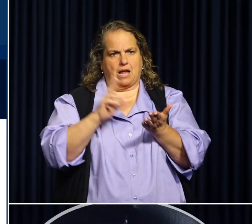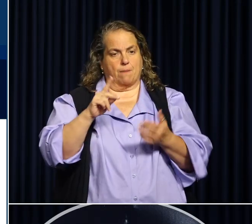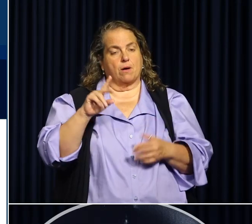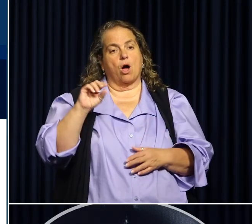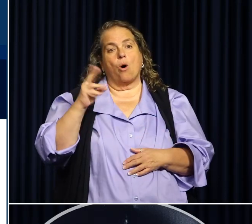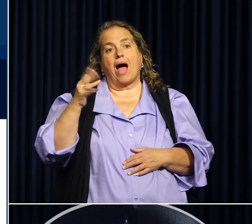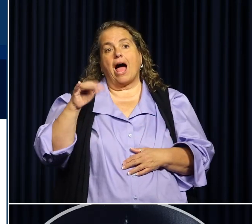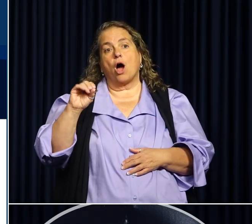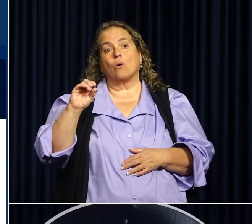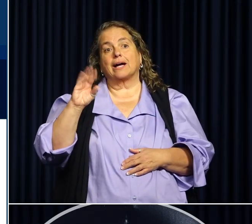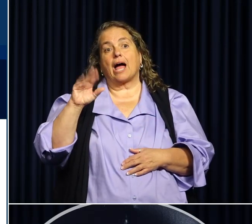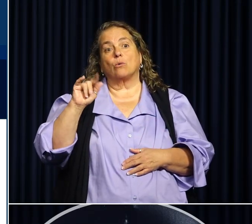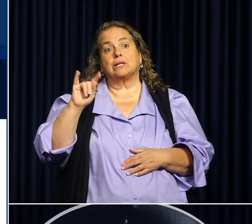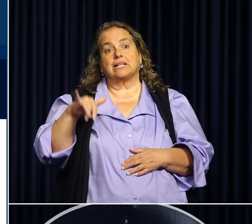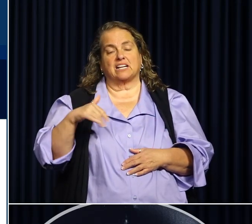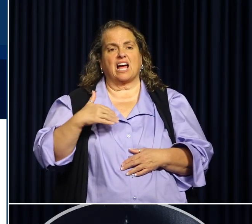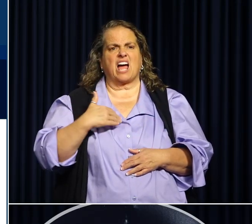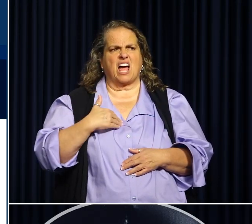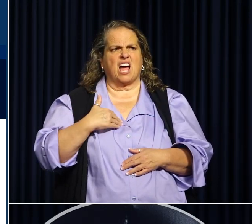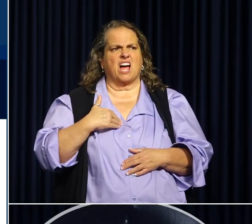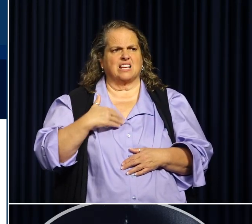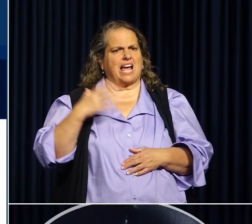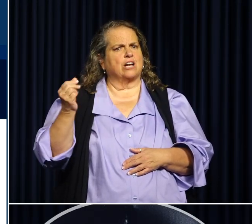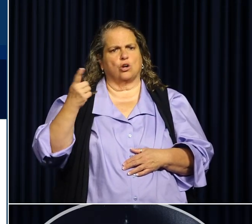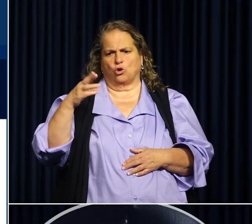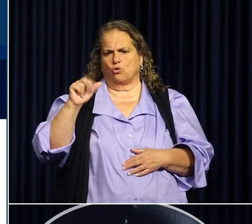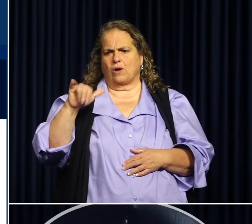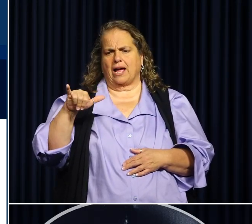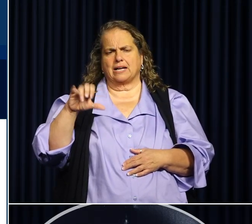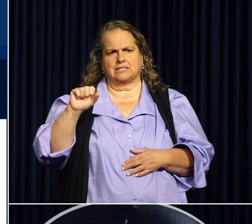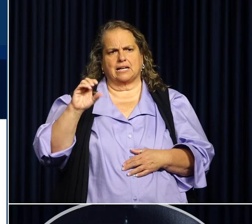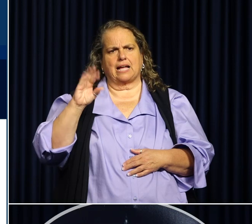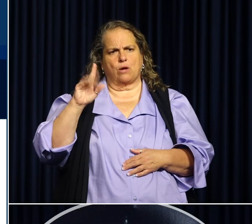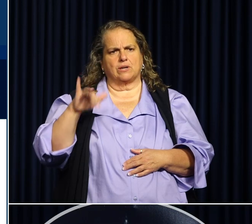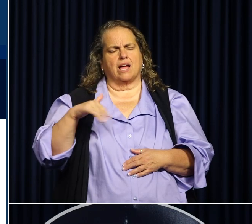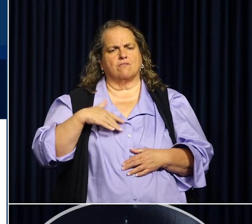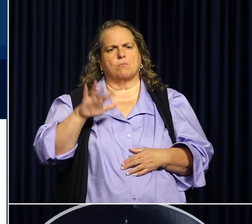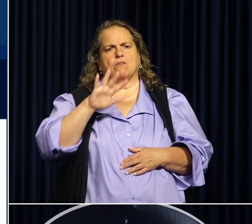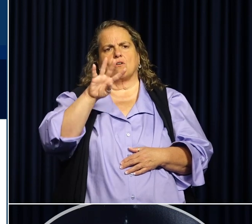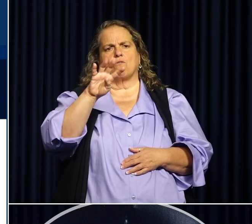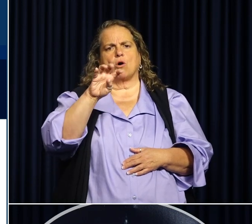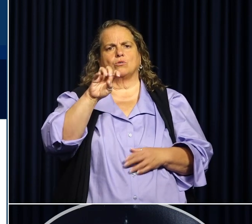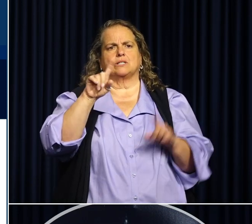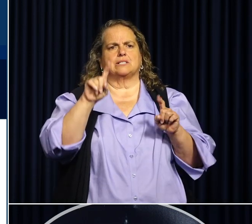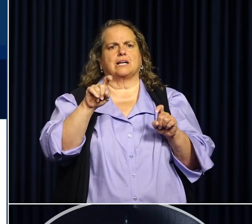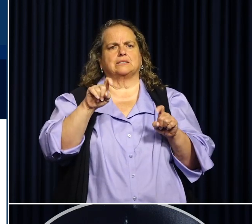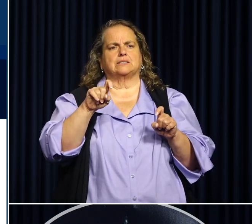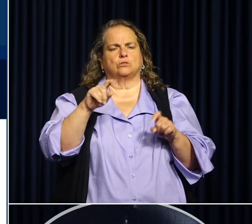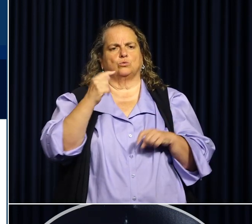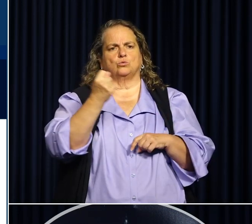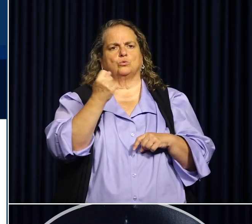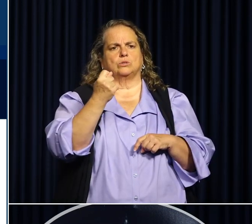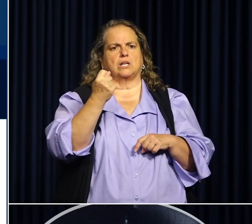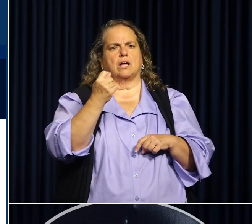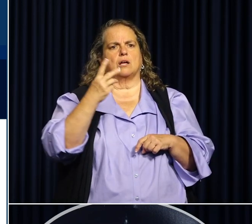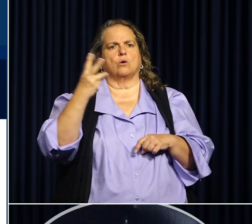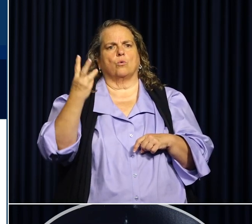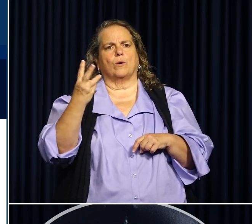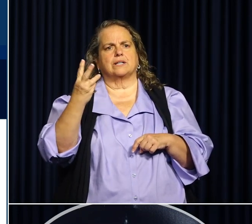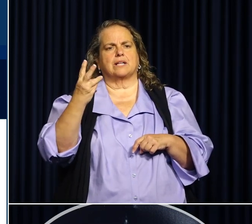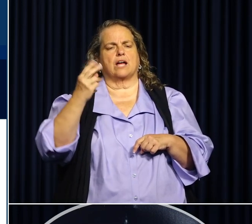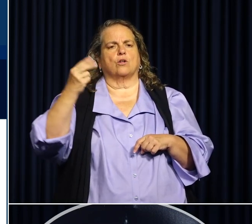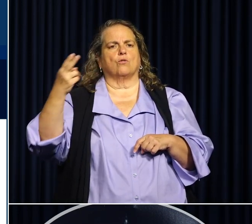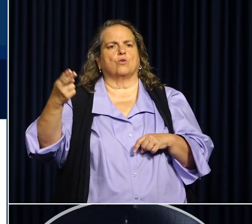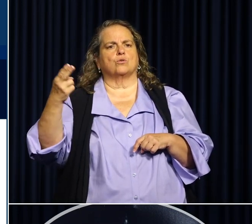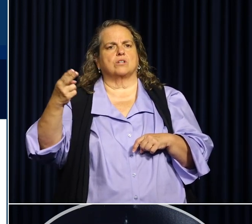County has pretty much, and Graves County, have 400 tests available Tuesday, Wednesday,